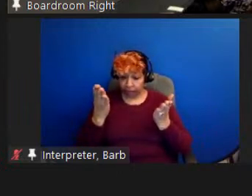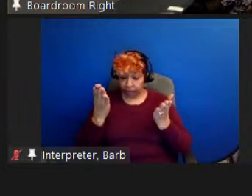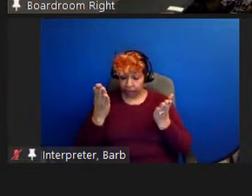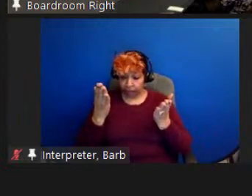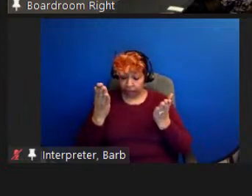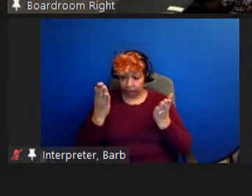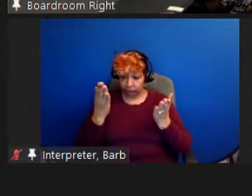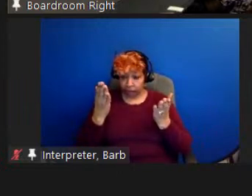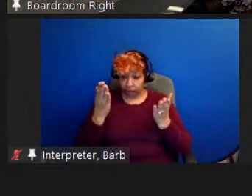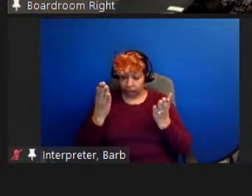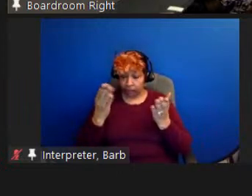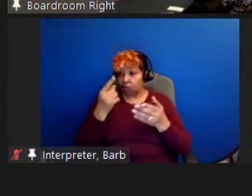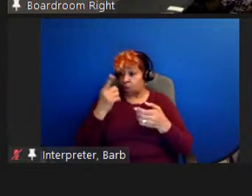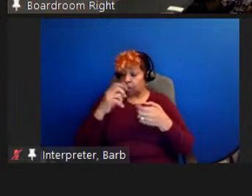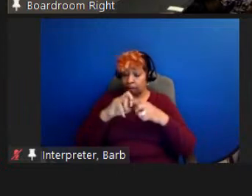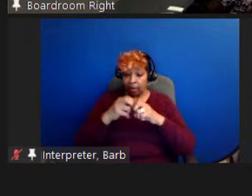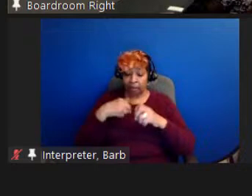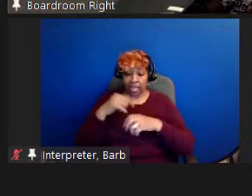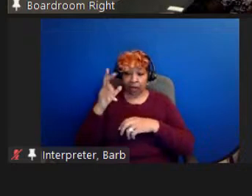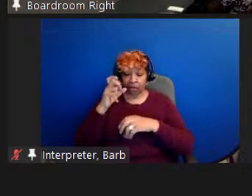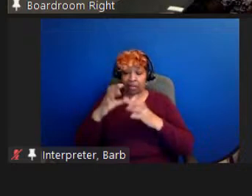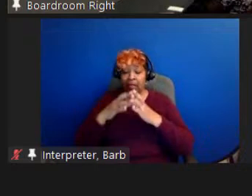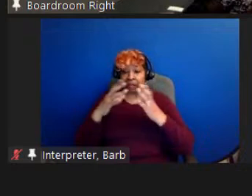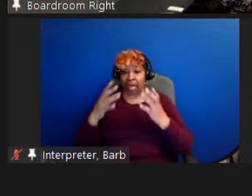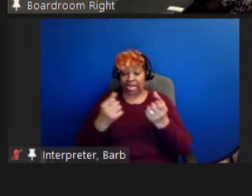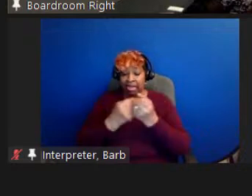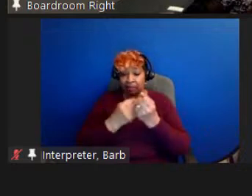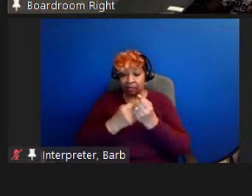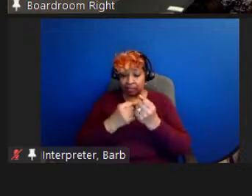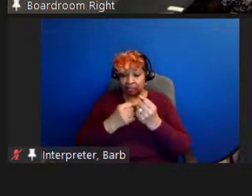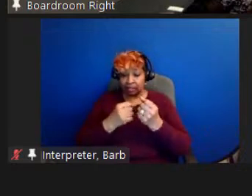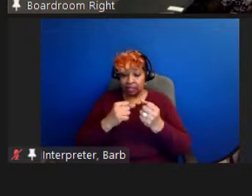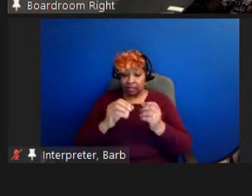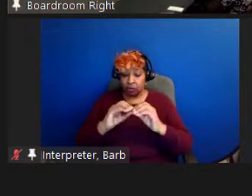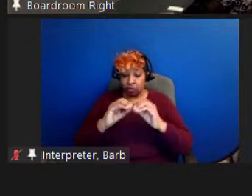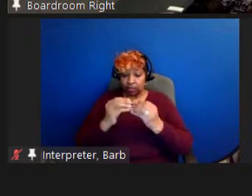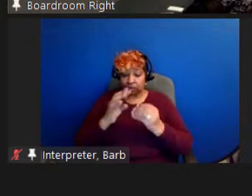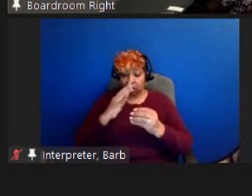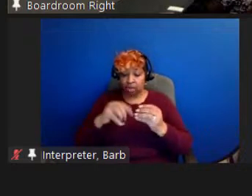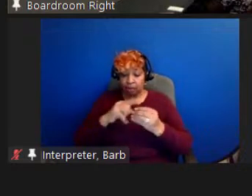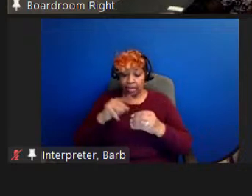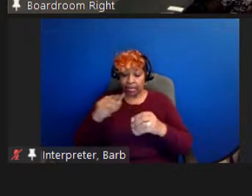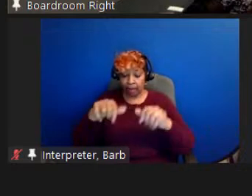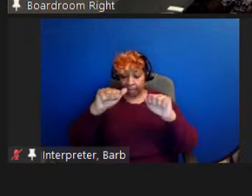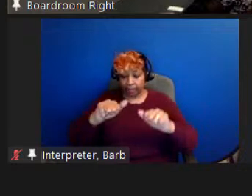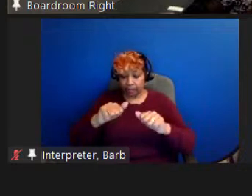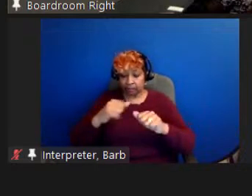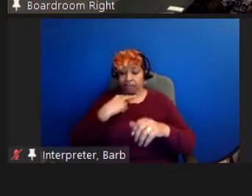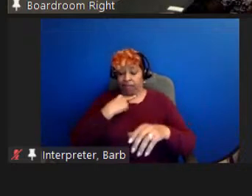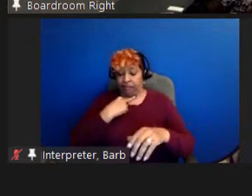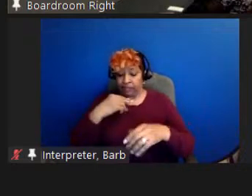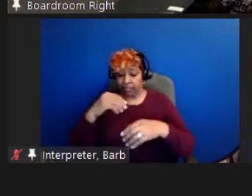One issue that I've heard a lot of advocacy orgs talk about is a potential bottleneck in the operator classes.